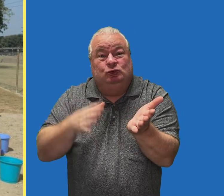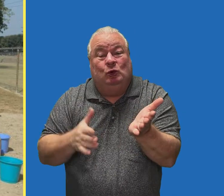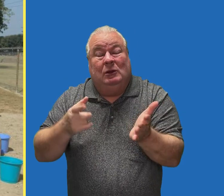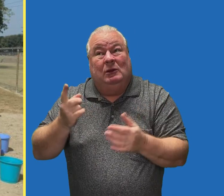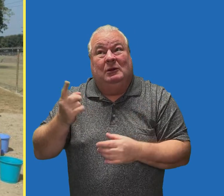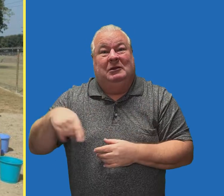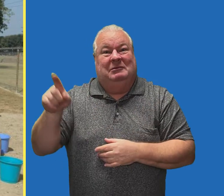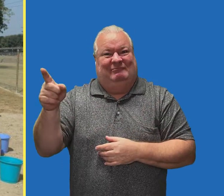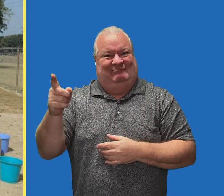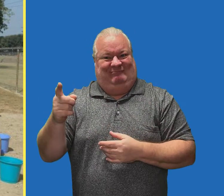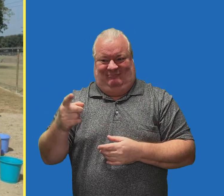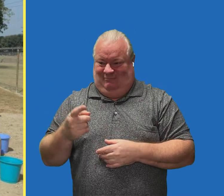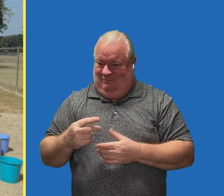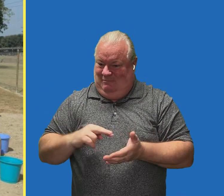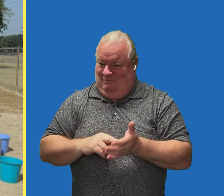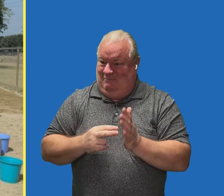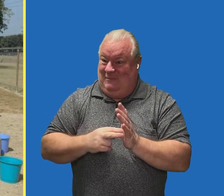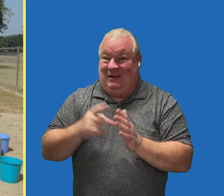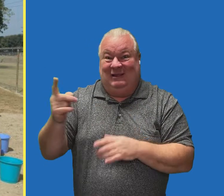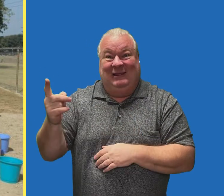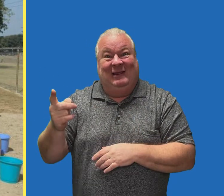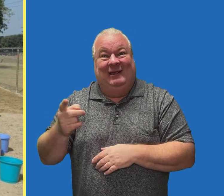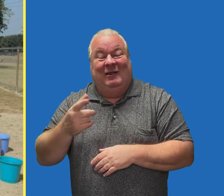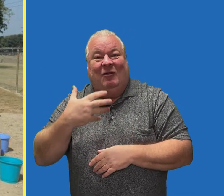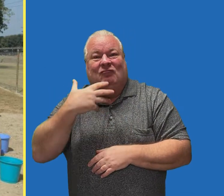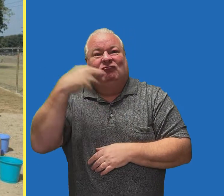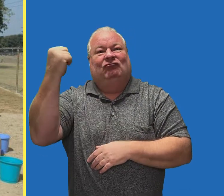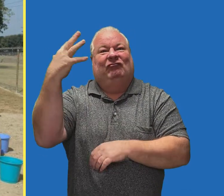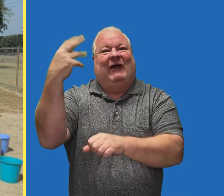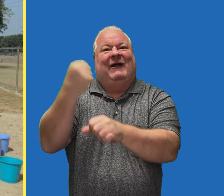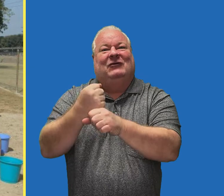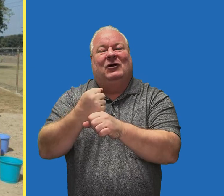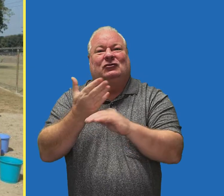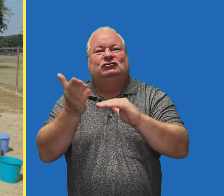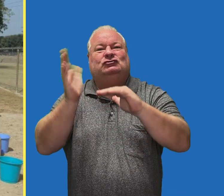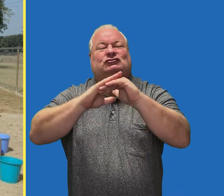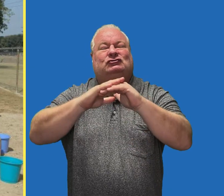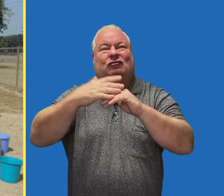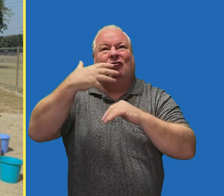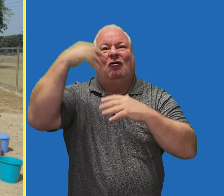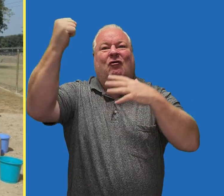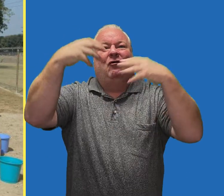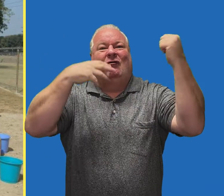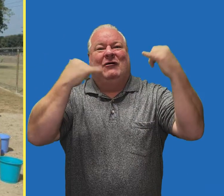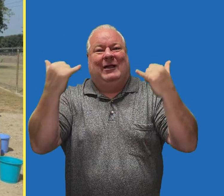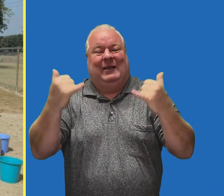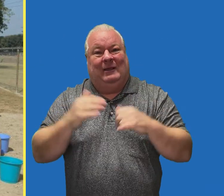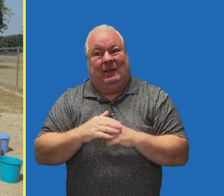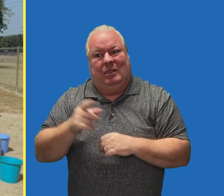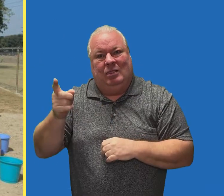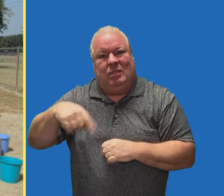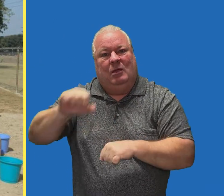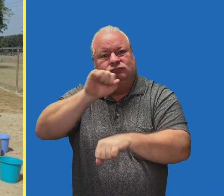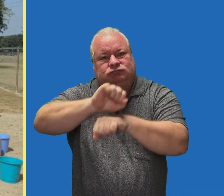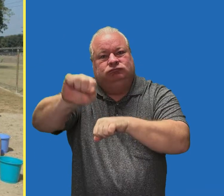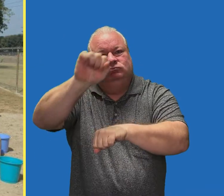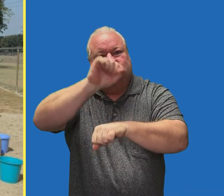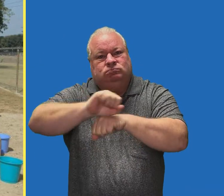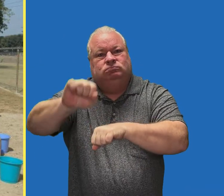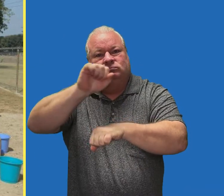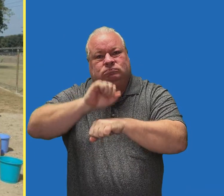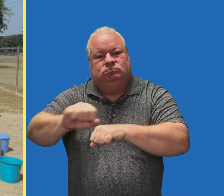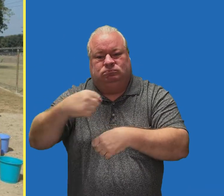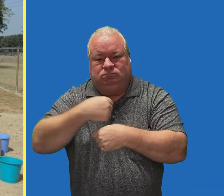students that are now 5 years older that are in this picture. And they helped to build our